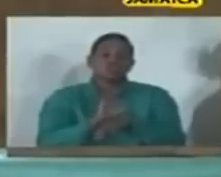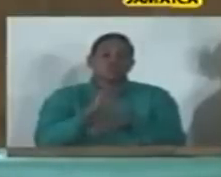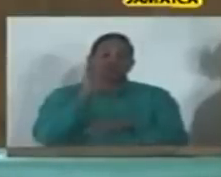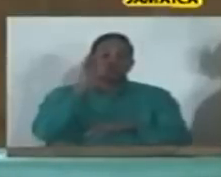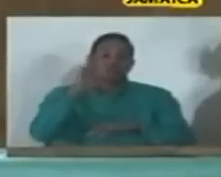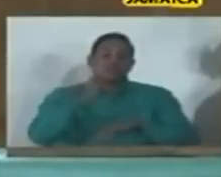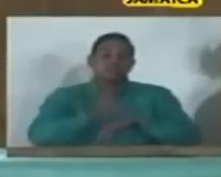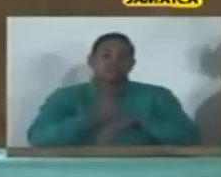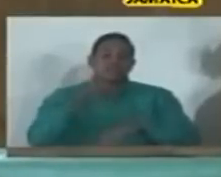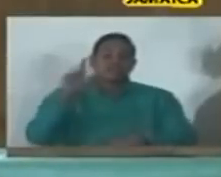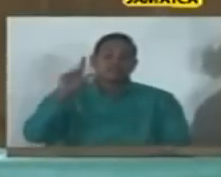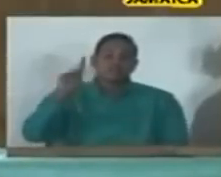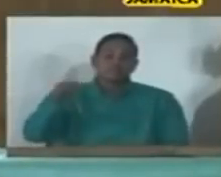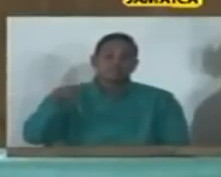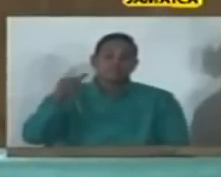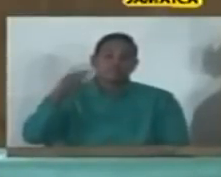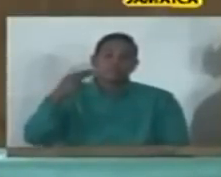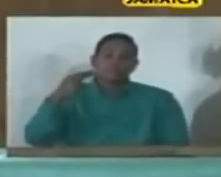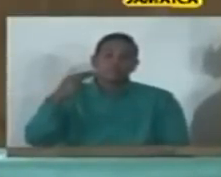establishing Pathfinder